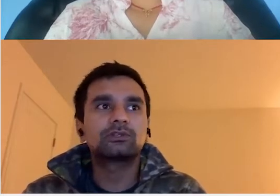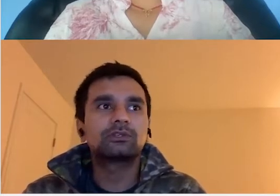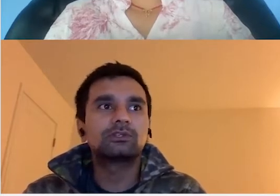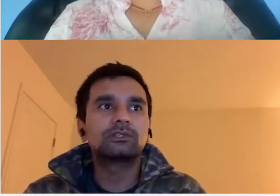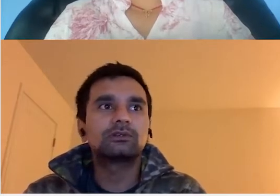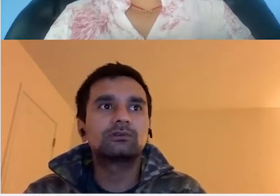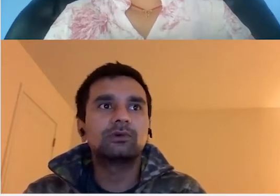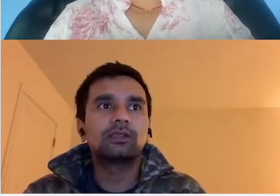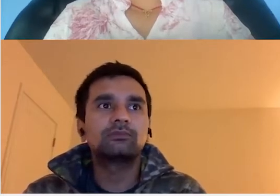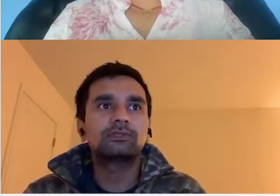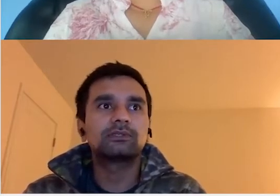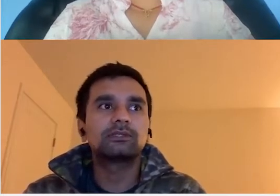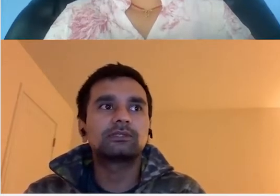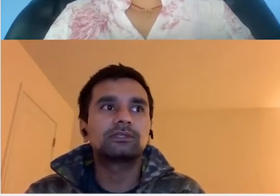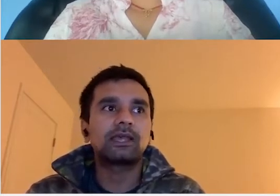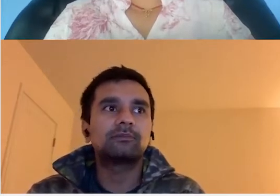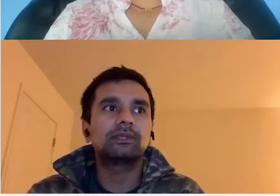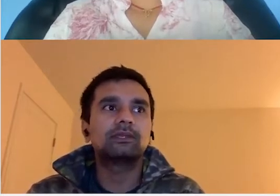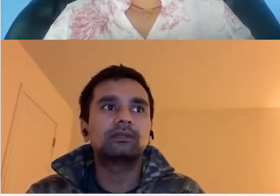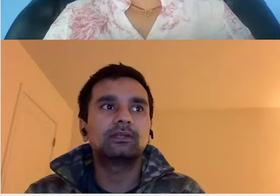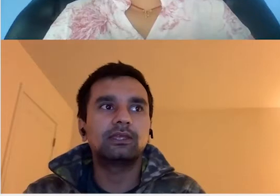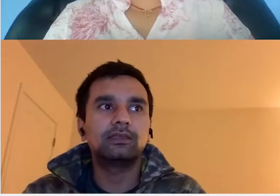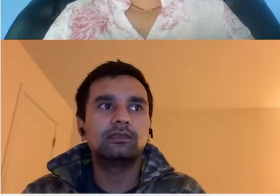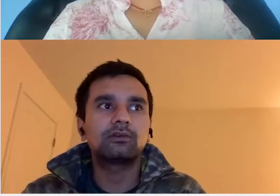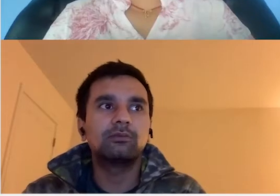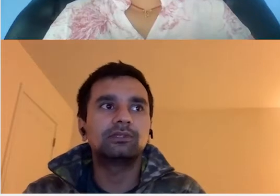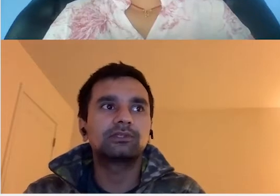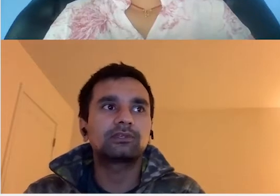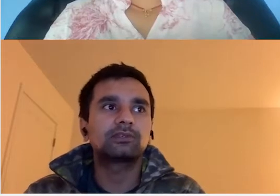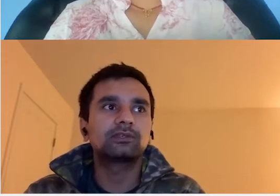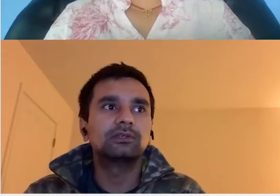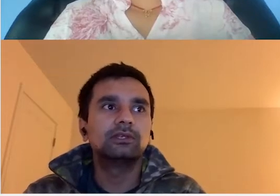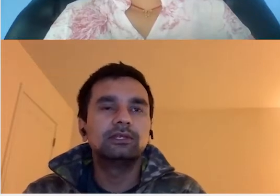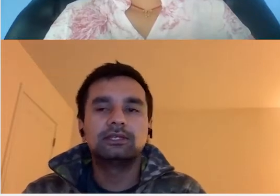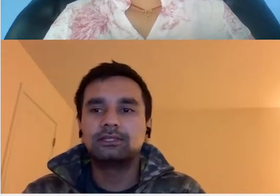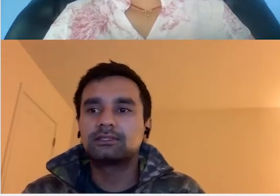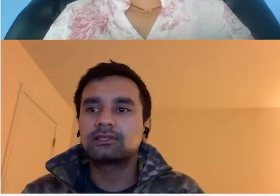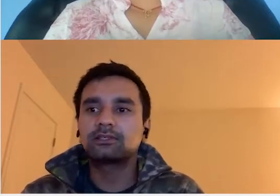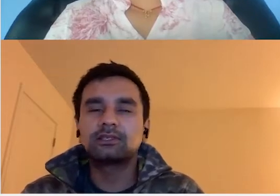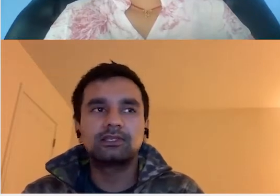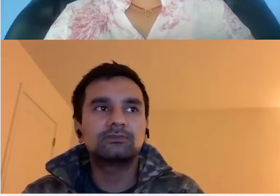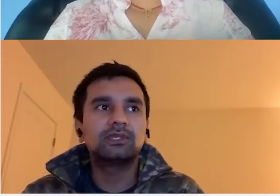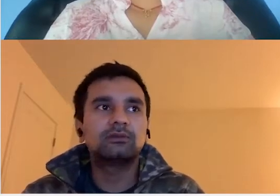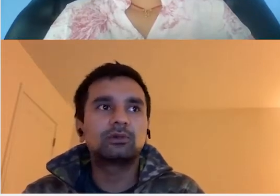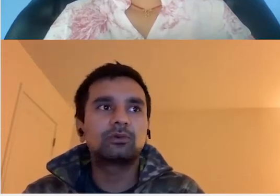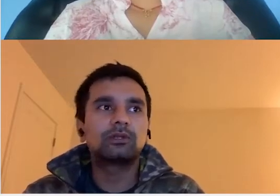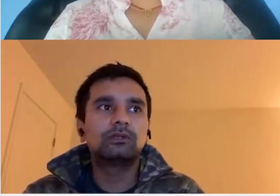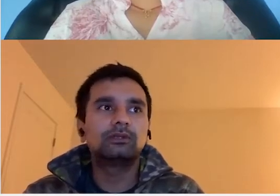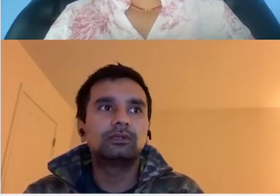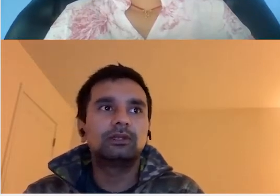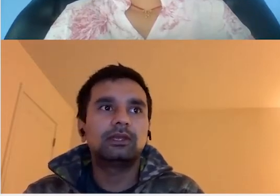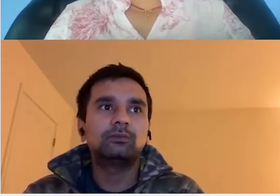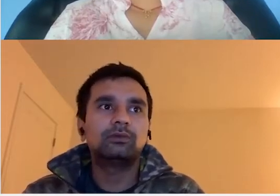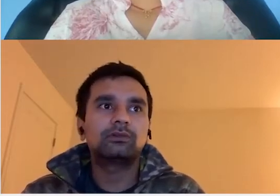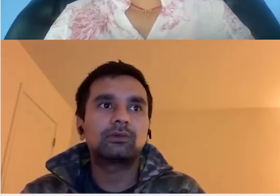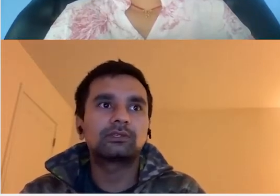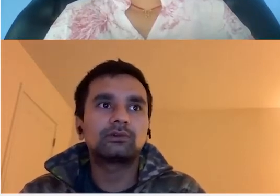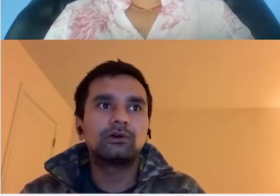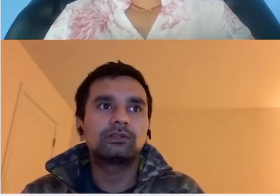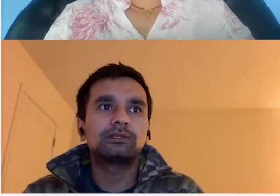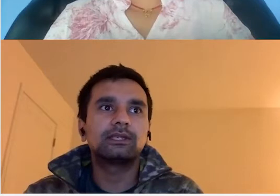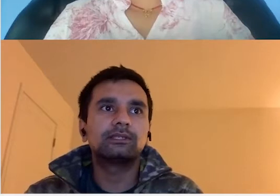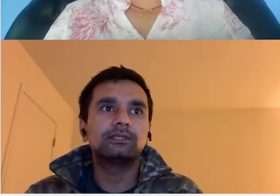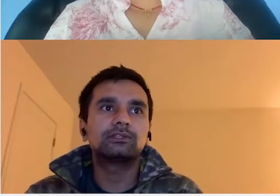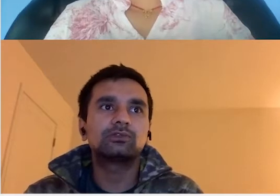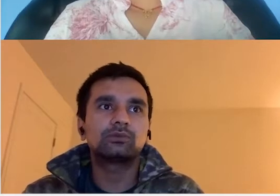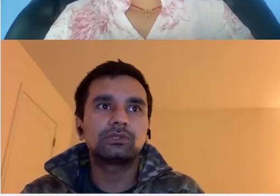your questions while the presentation is happening in the comments section. This session is being recorded, and we request